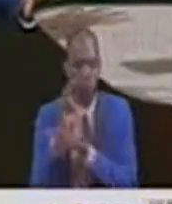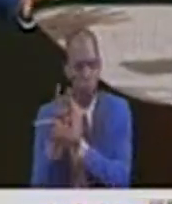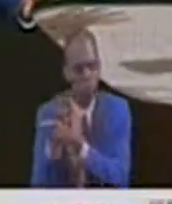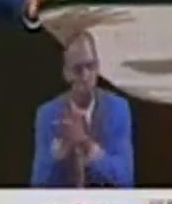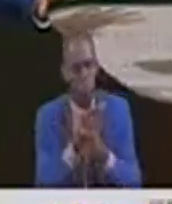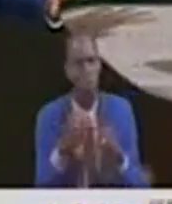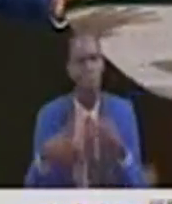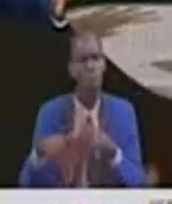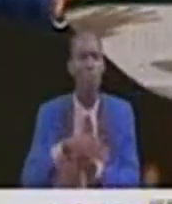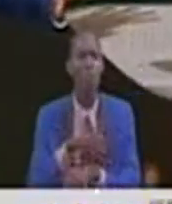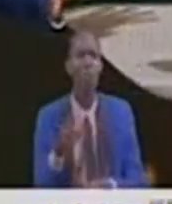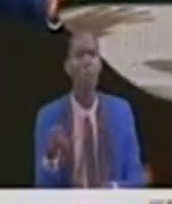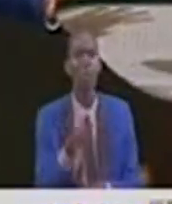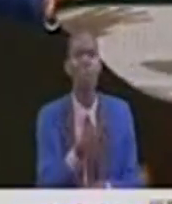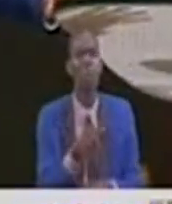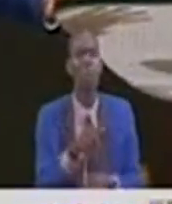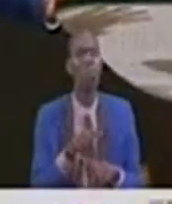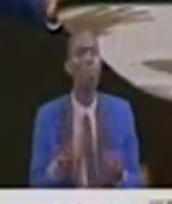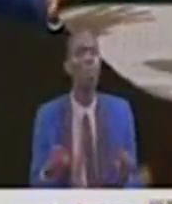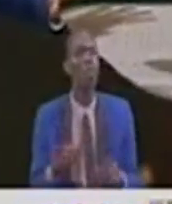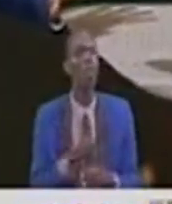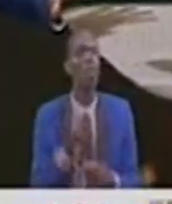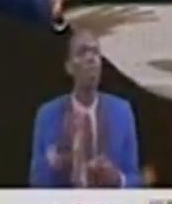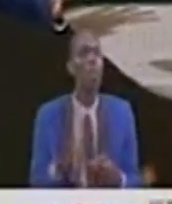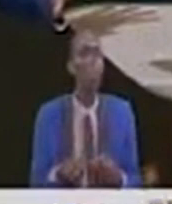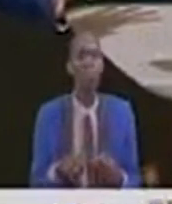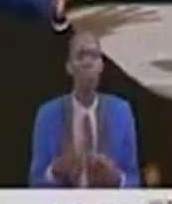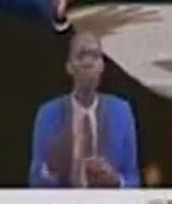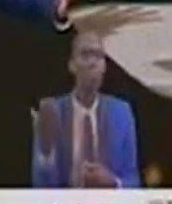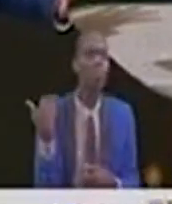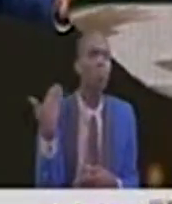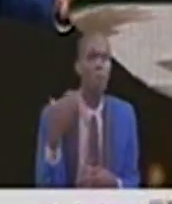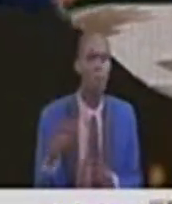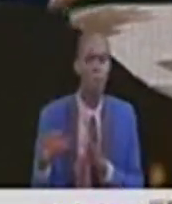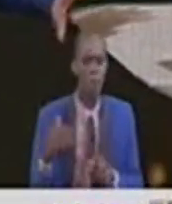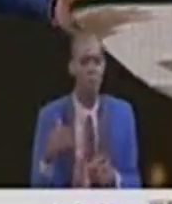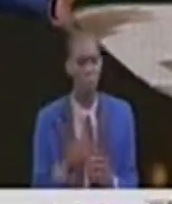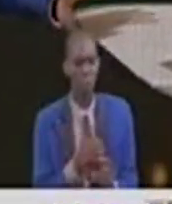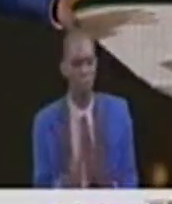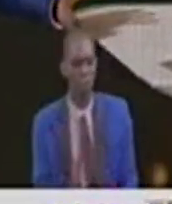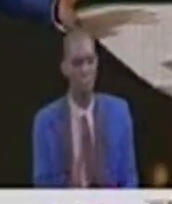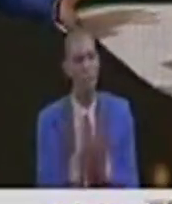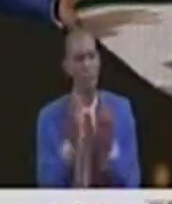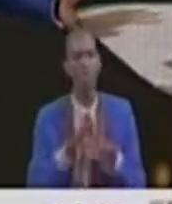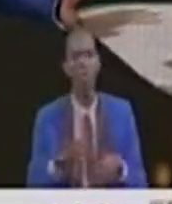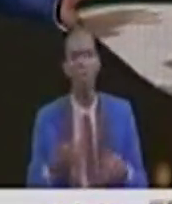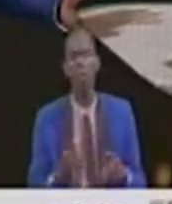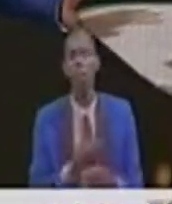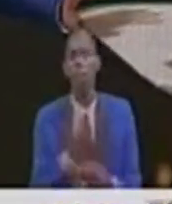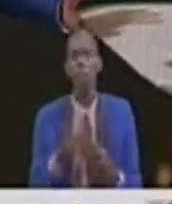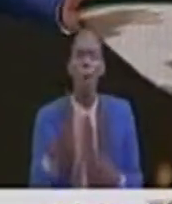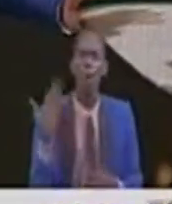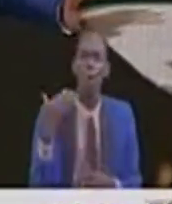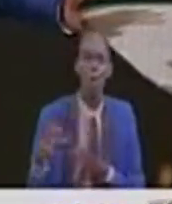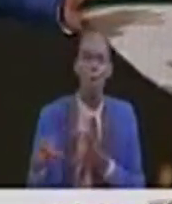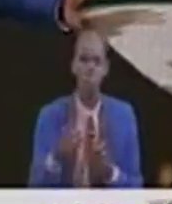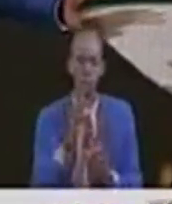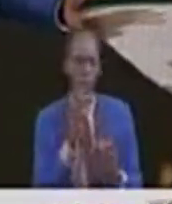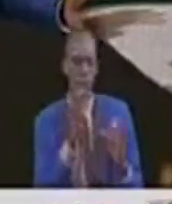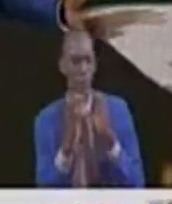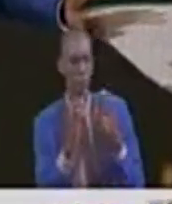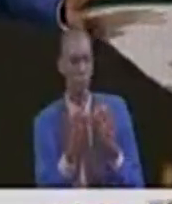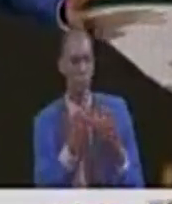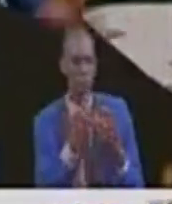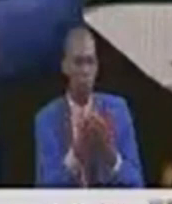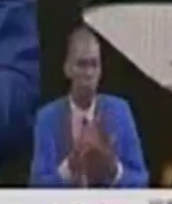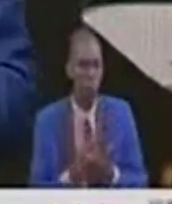did we cross each other on the way? When last did you speak to me? When last did I